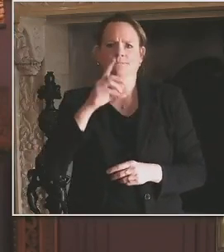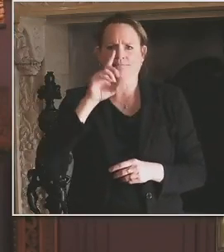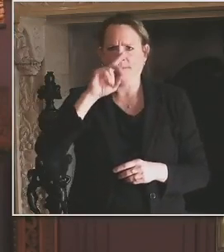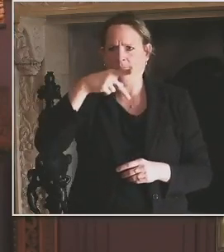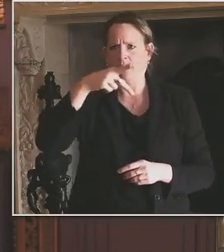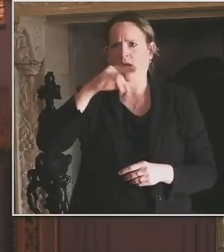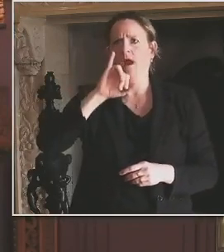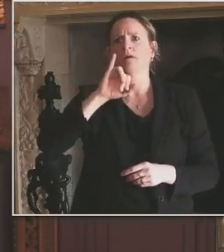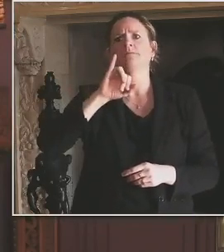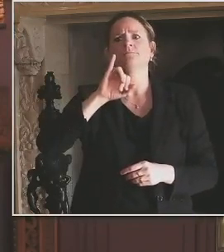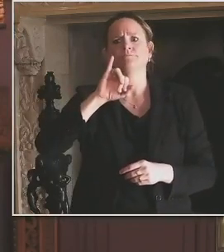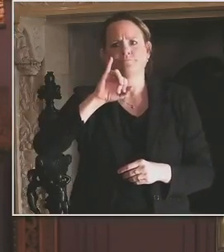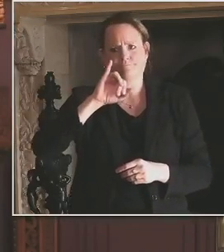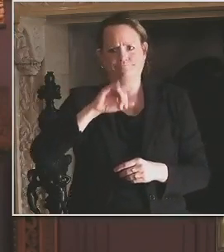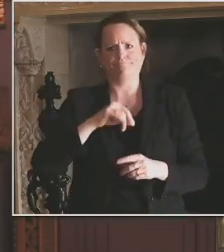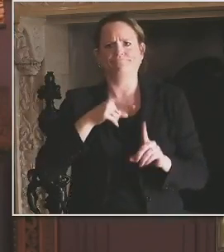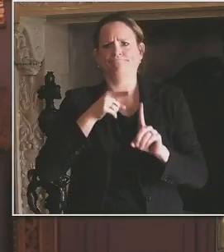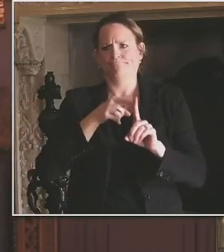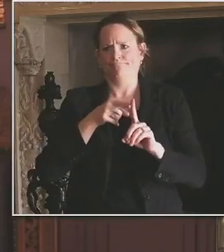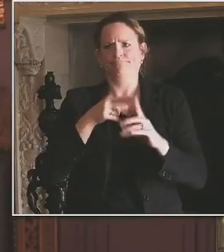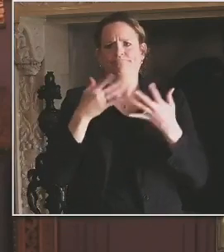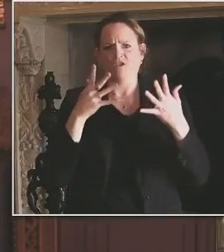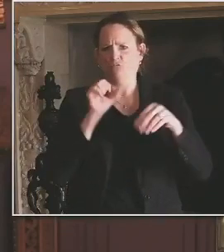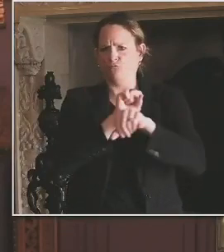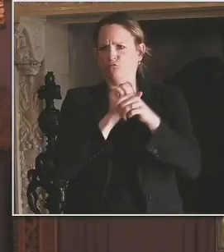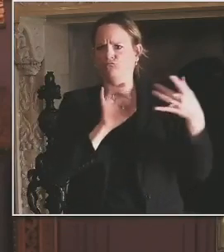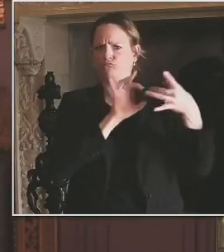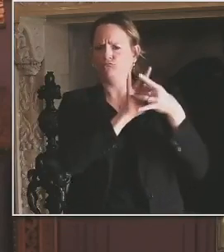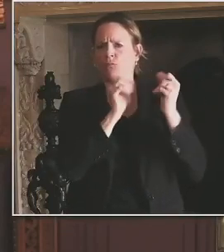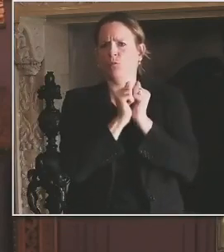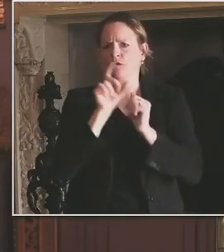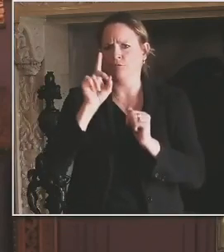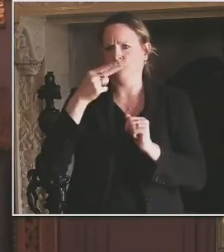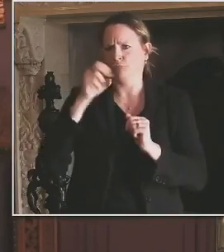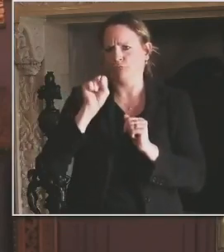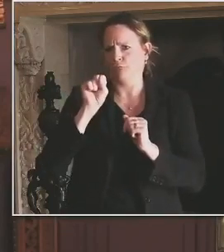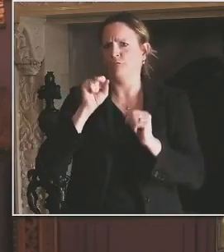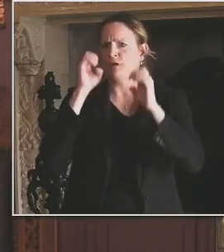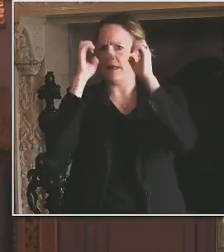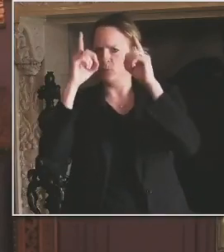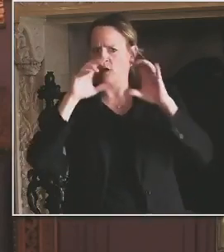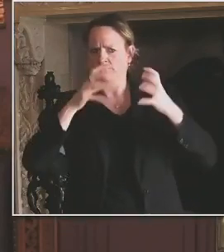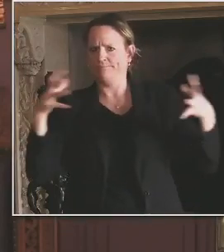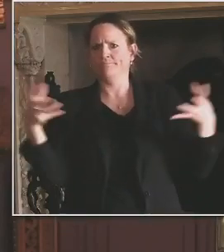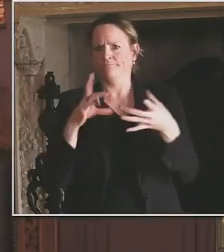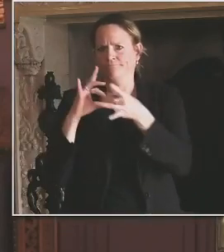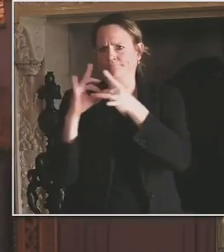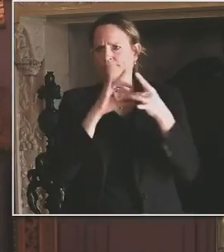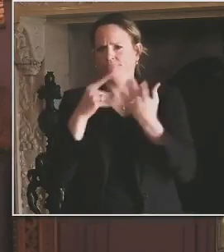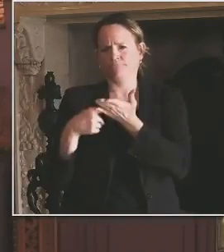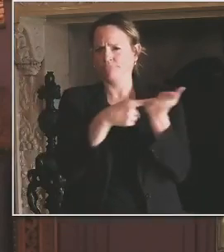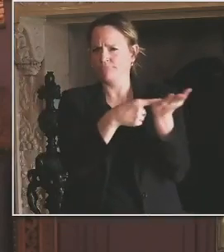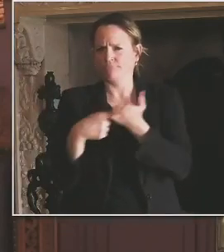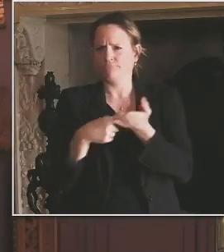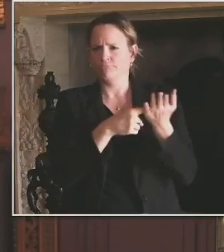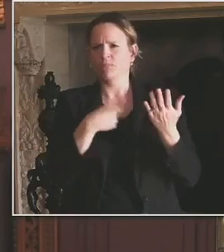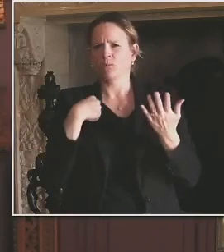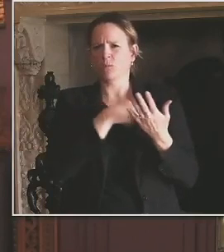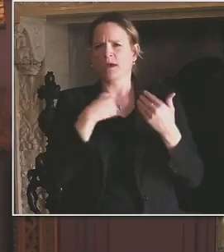the Department of Health Services, but with education groups all across the state. laid out several different options for people that